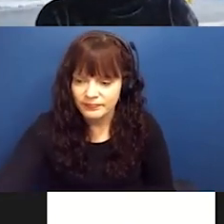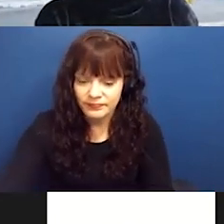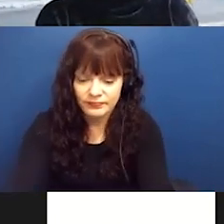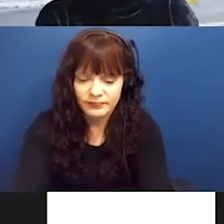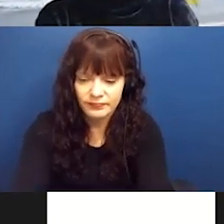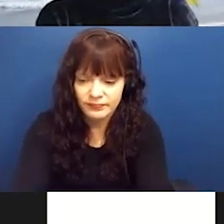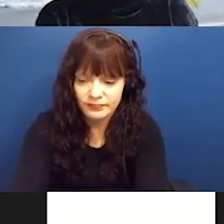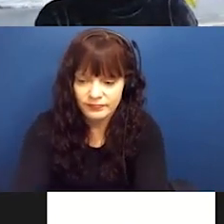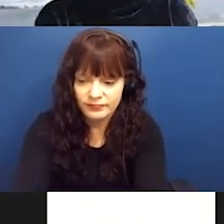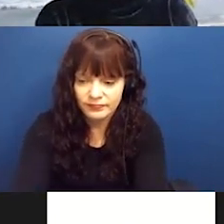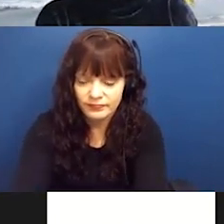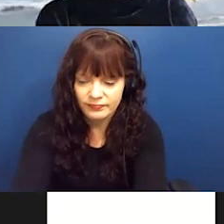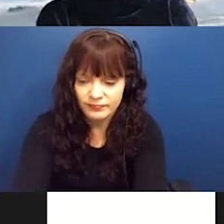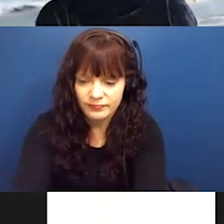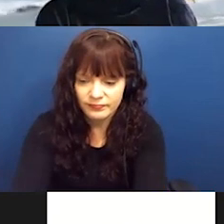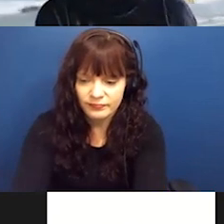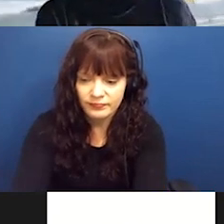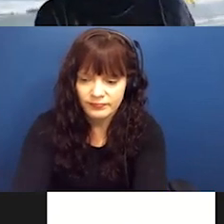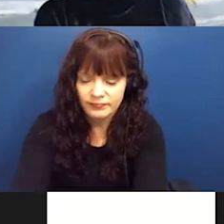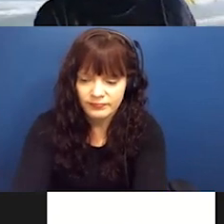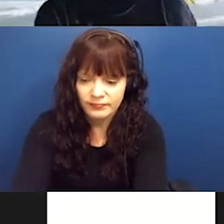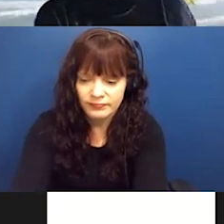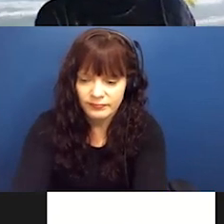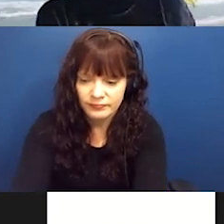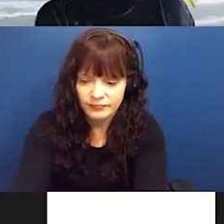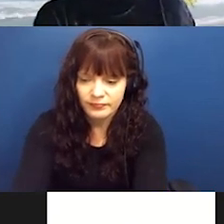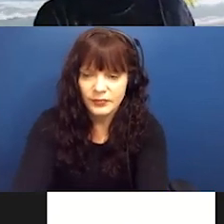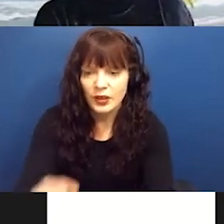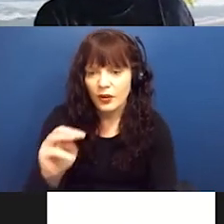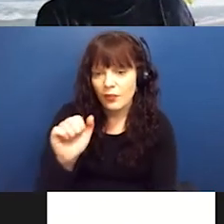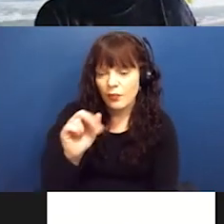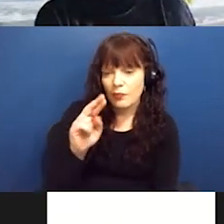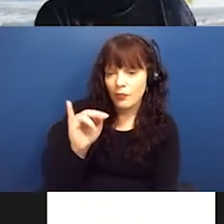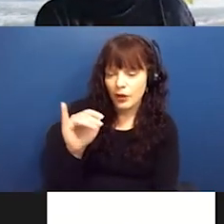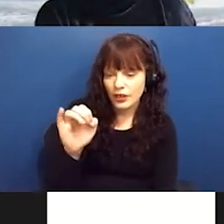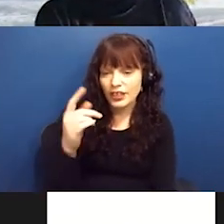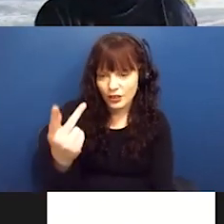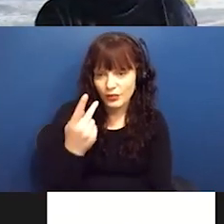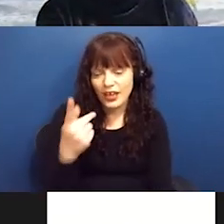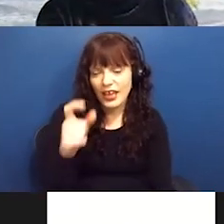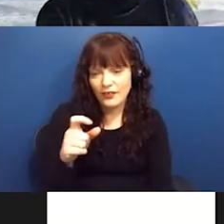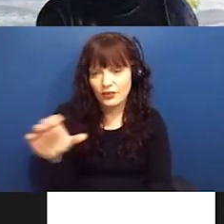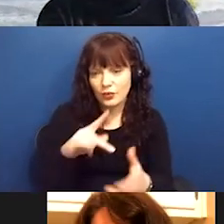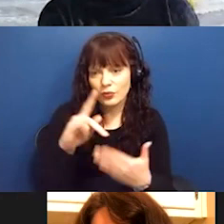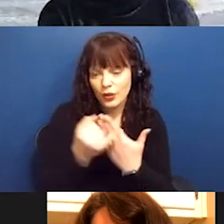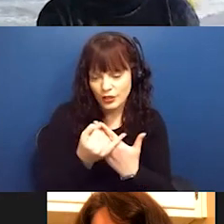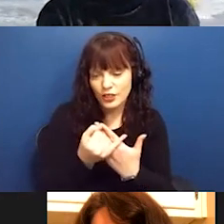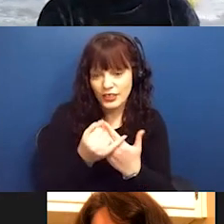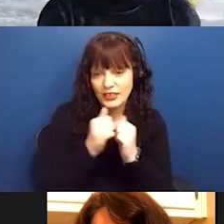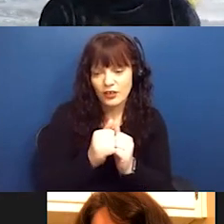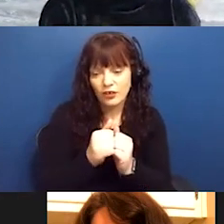Yeah. So Marni, you and I need to do a project together. Get me before I retire. Actually, probably after I retire is a good